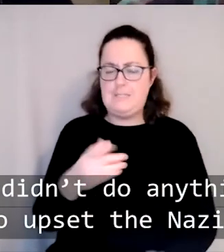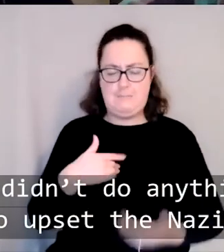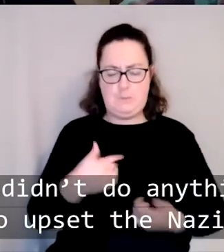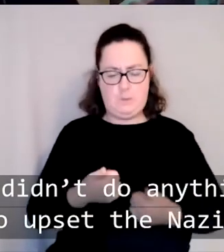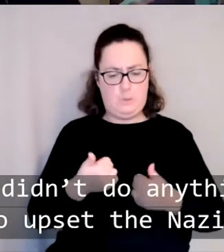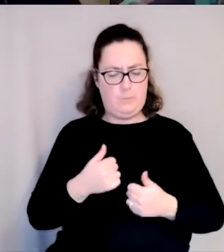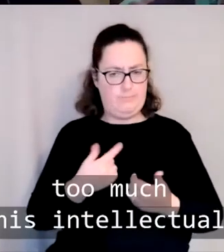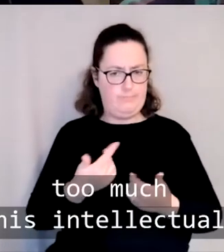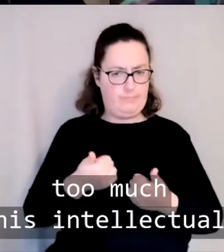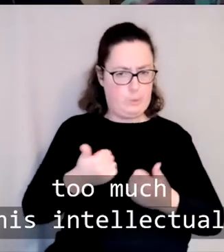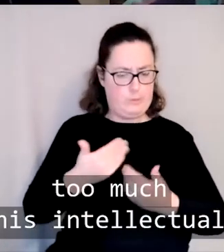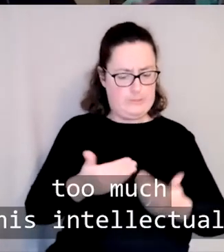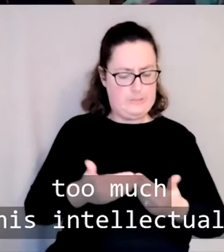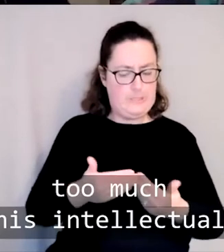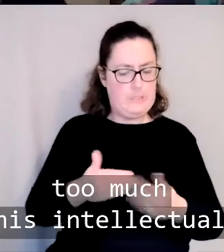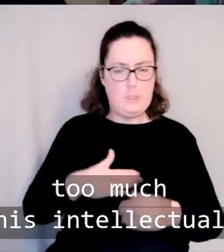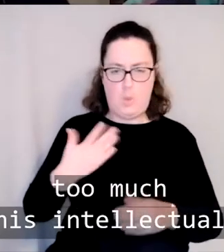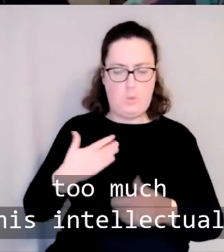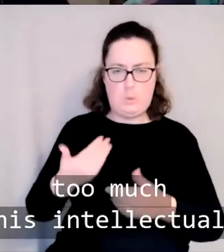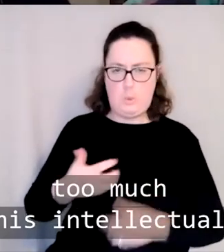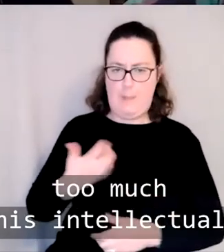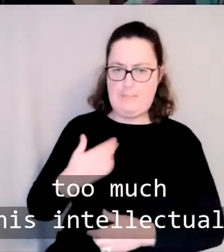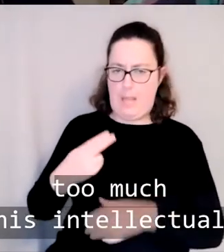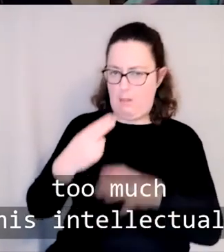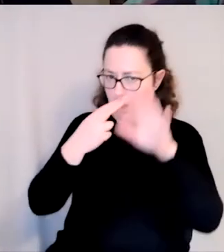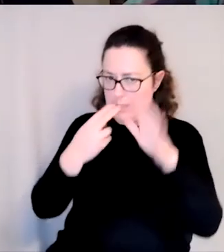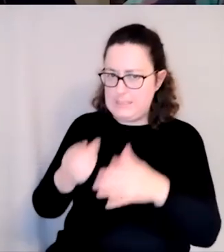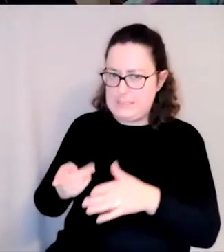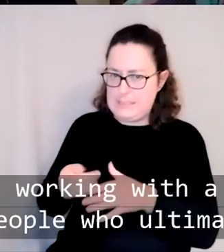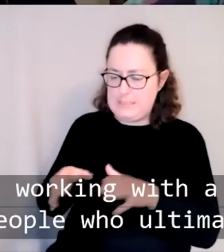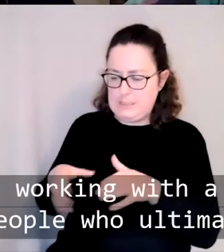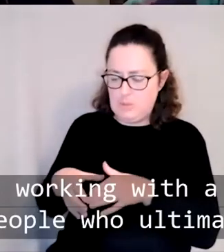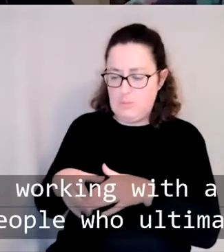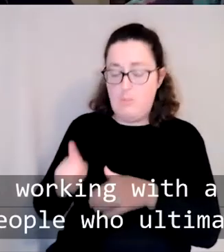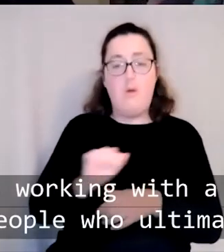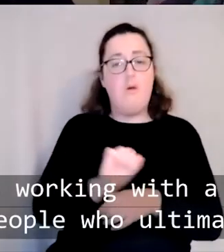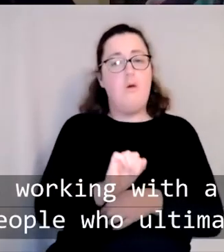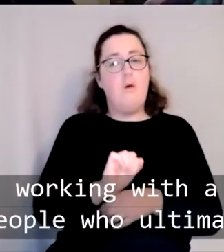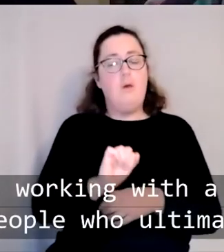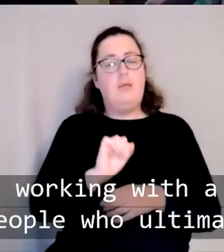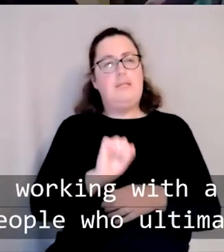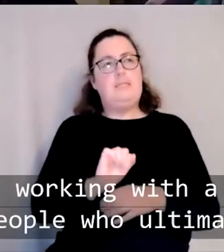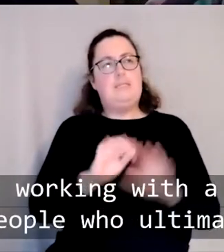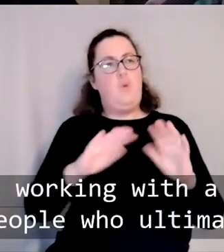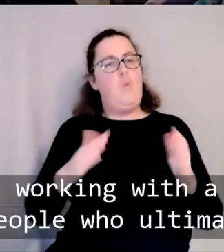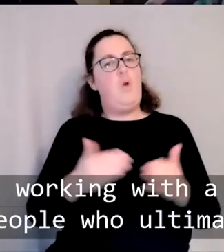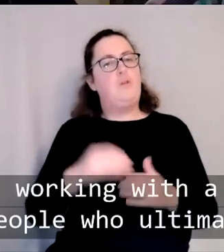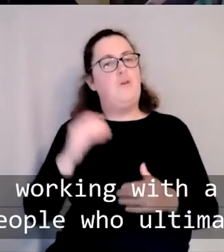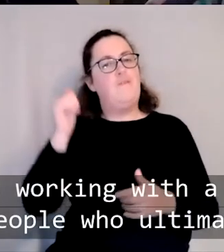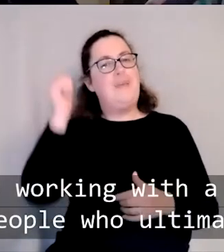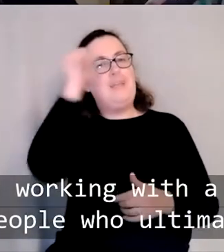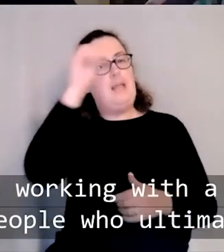to upset the Nazis too much. But in his intellectual world, he was working with a group